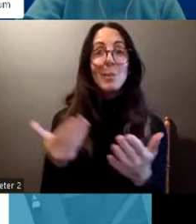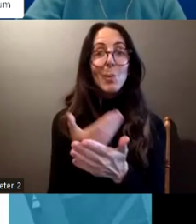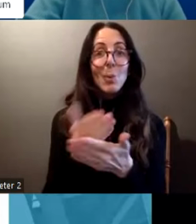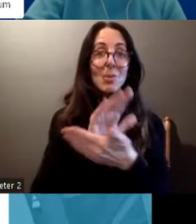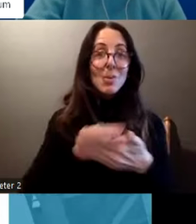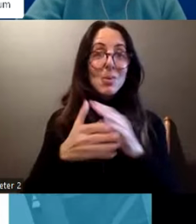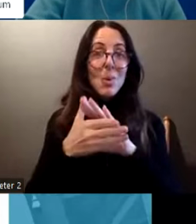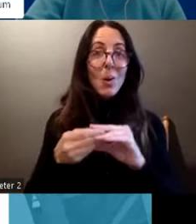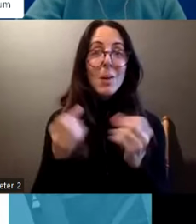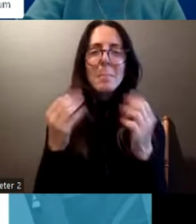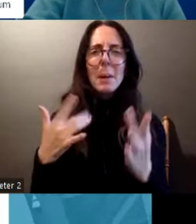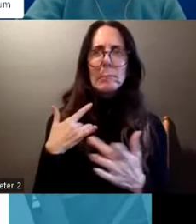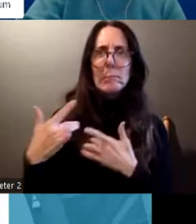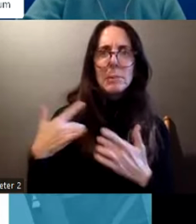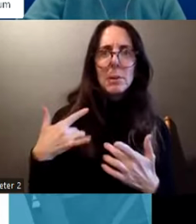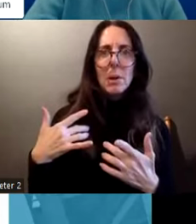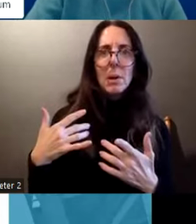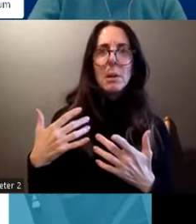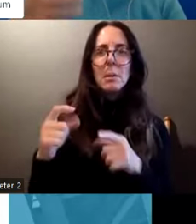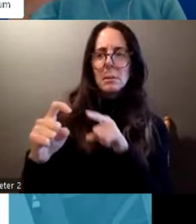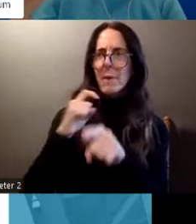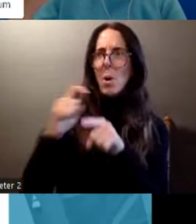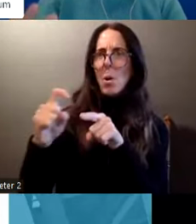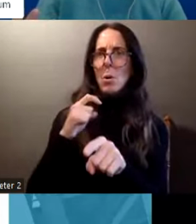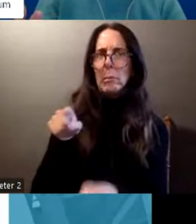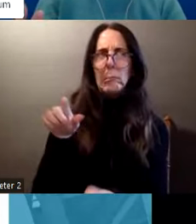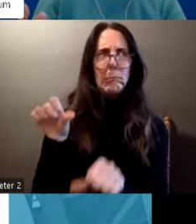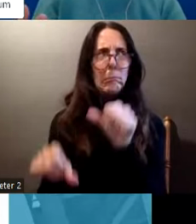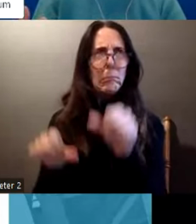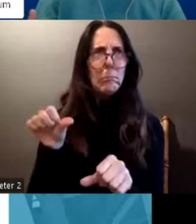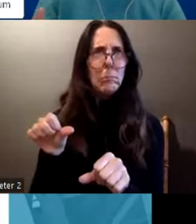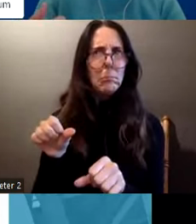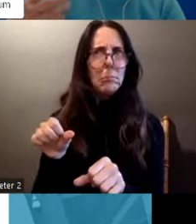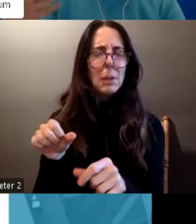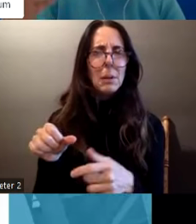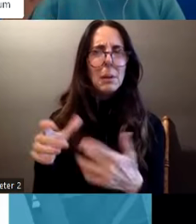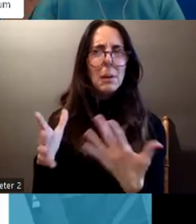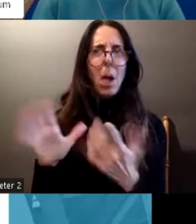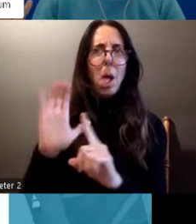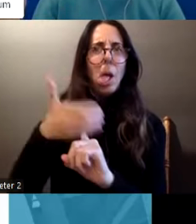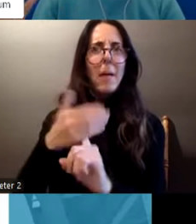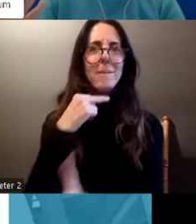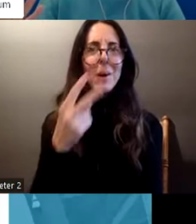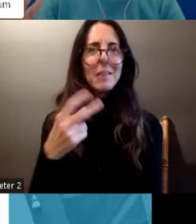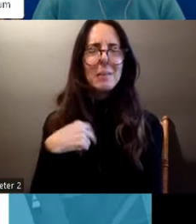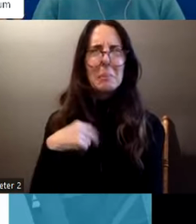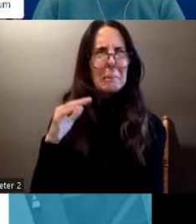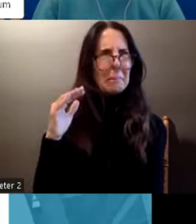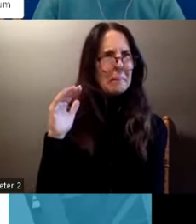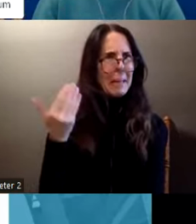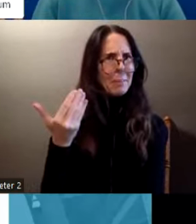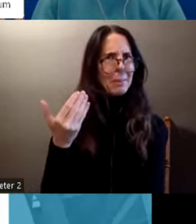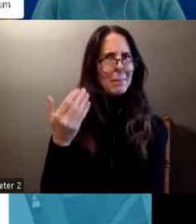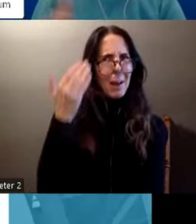concerns about, people getting calls, someone able to clone a voice, so it sounds like someone you know, and then they're asking you for